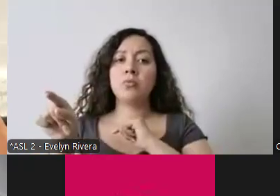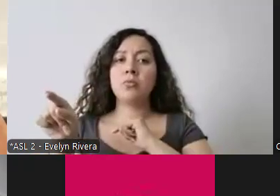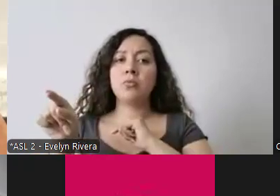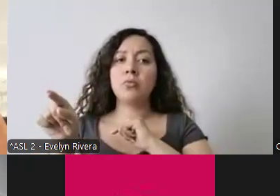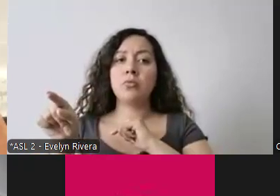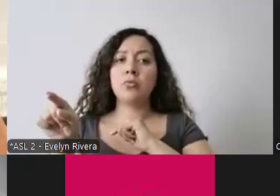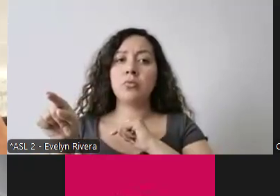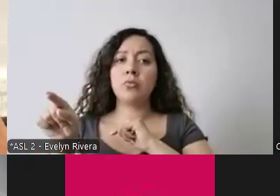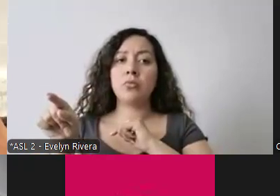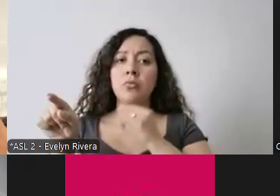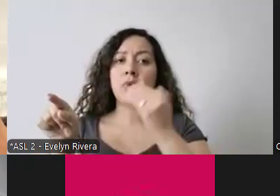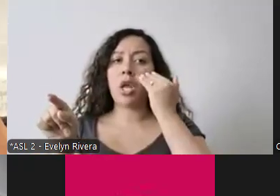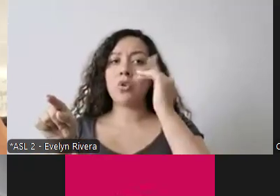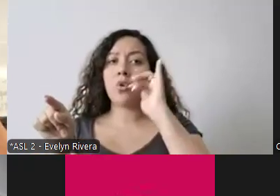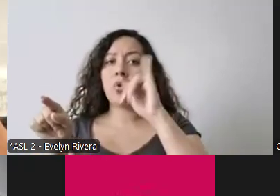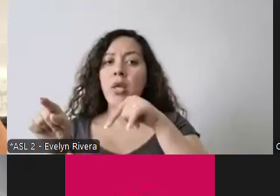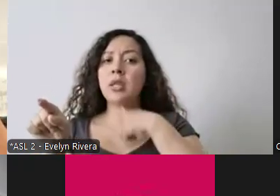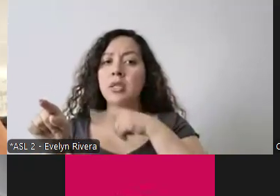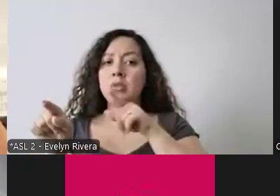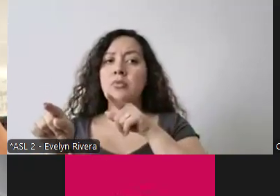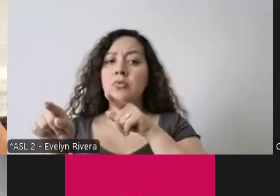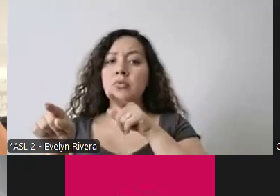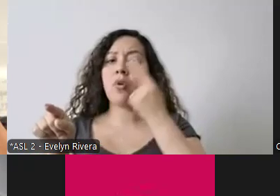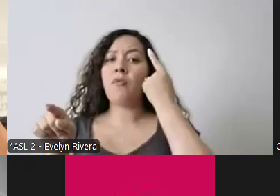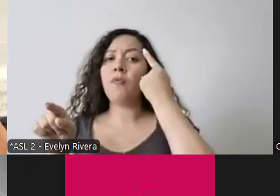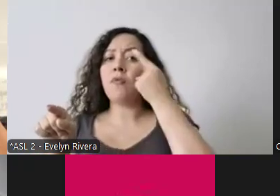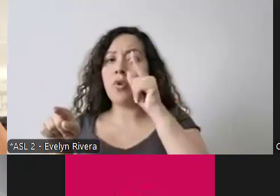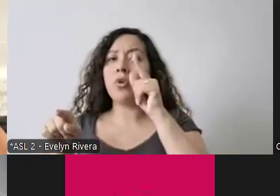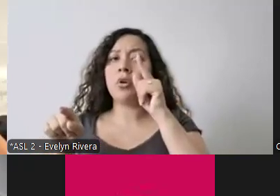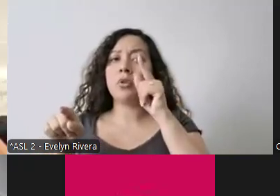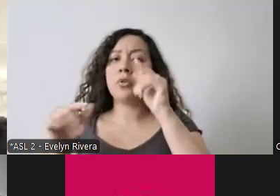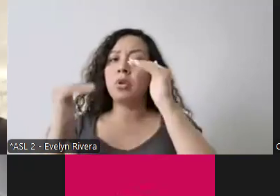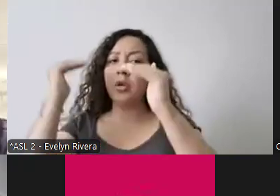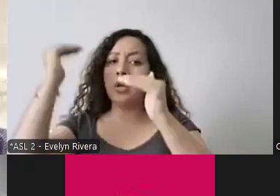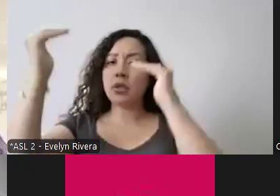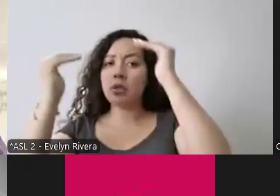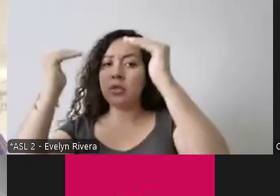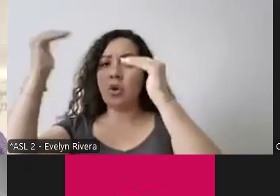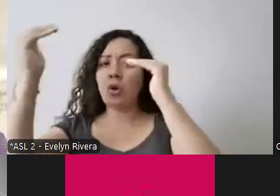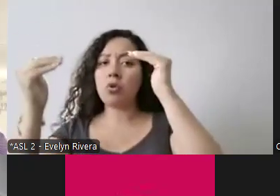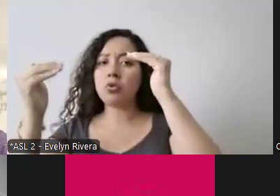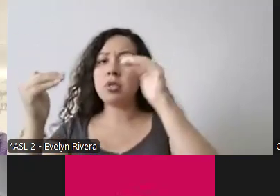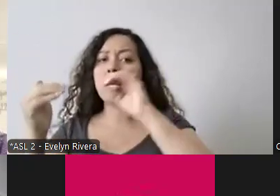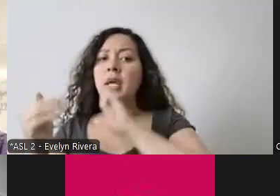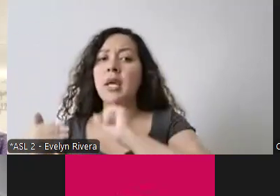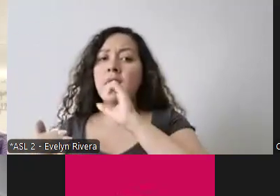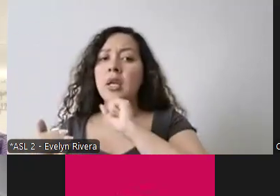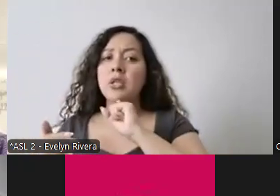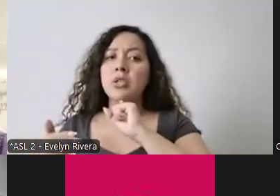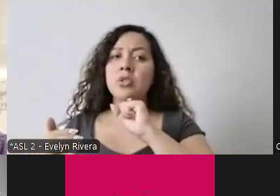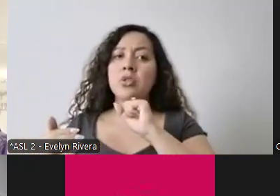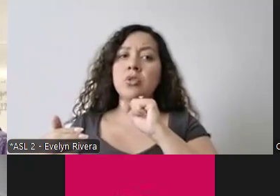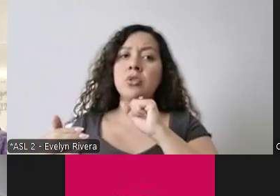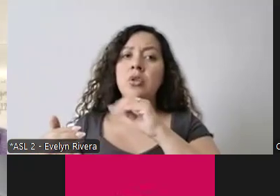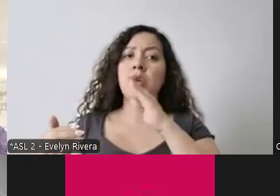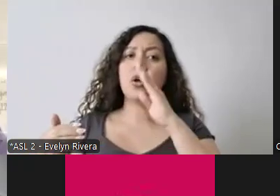where I know that this is, I believe it's predominantly for adult ages or younger, as you said, with the younger on part